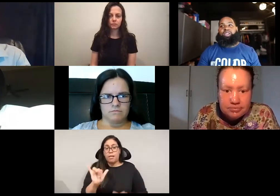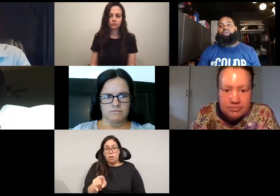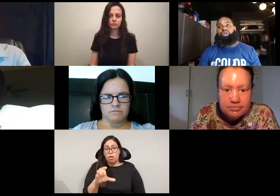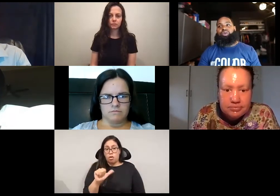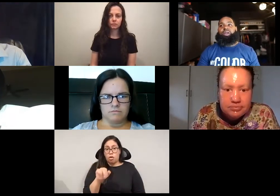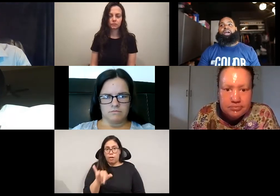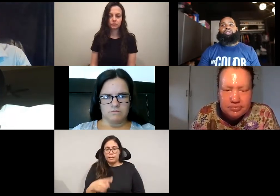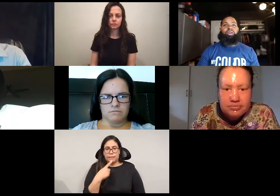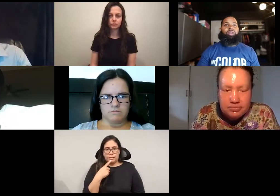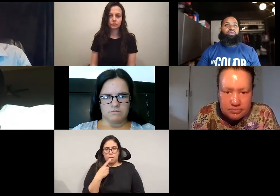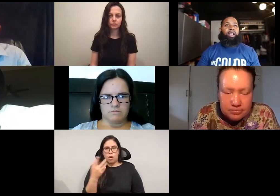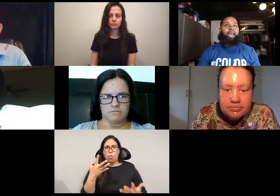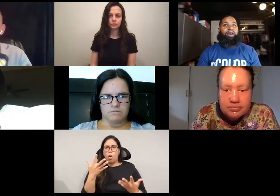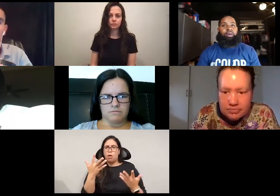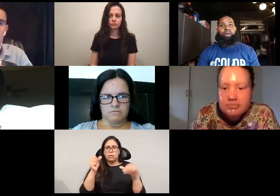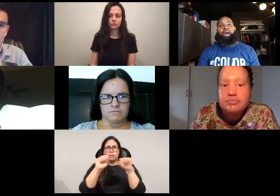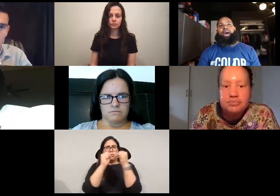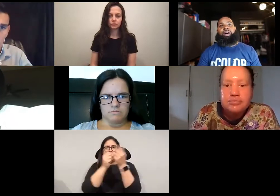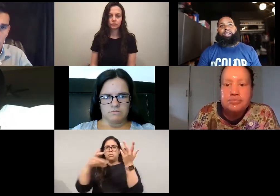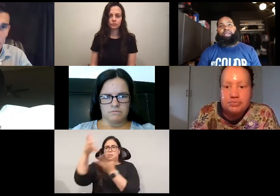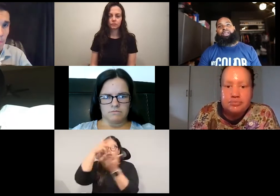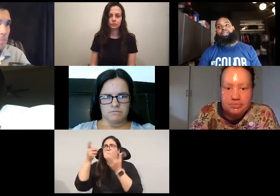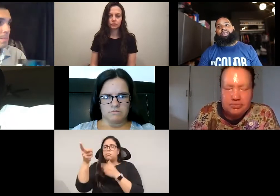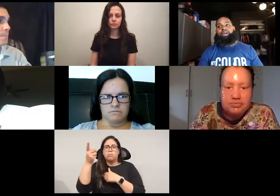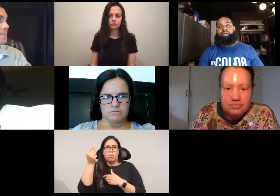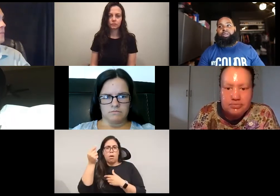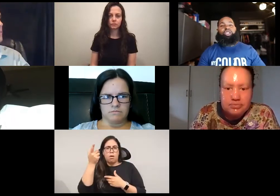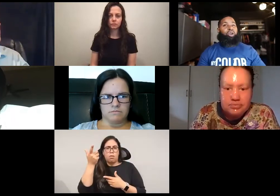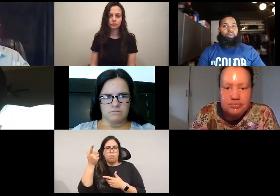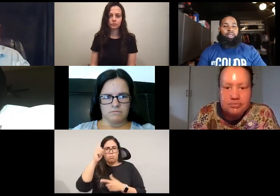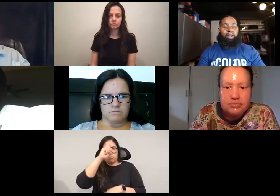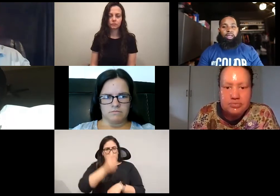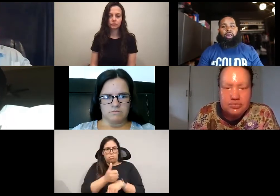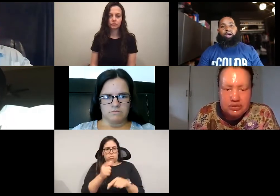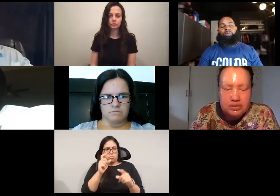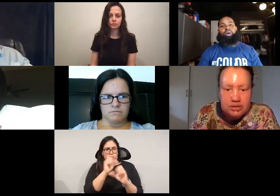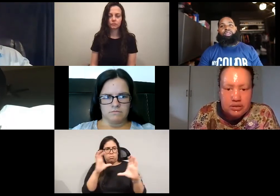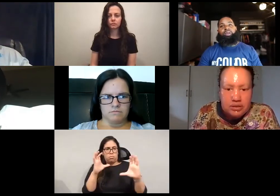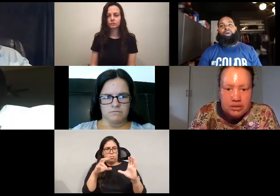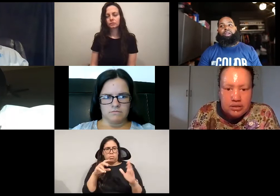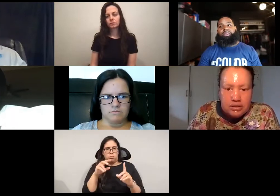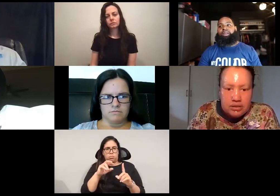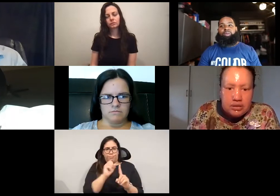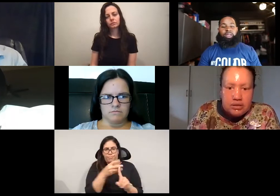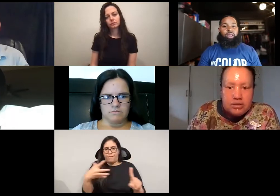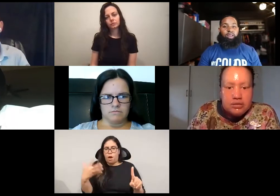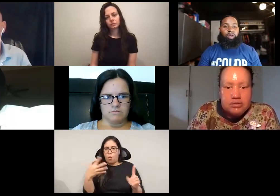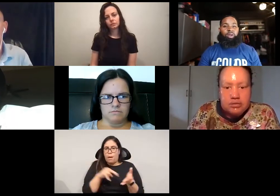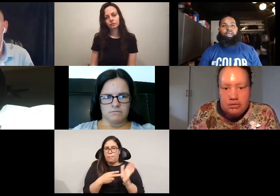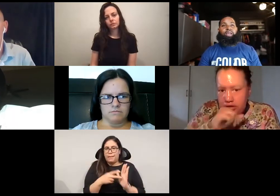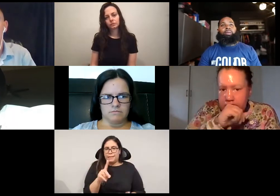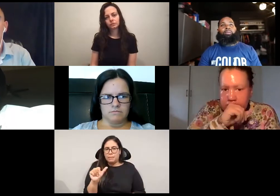that social construct of like how it is determined, what is debilitating within